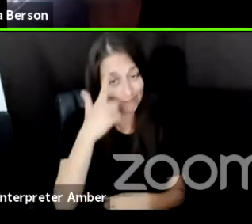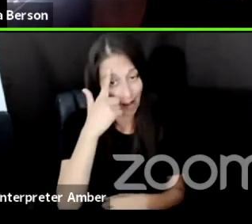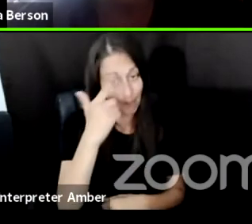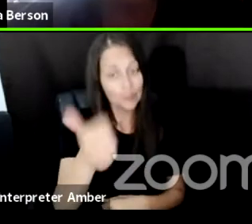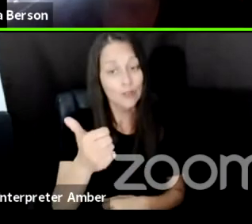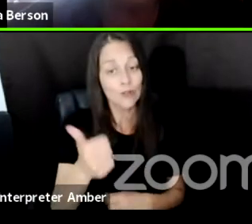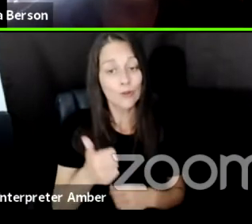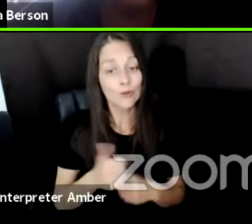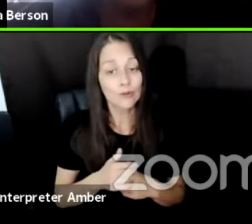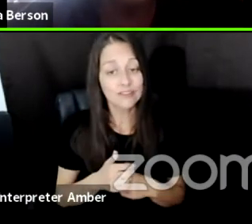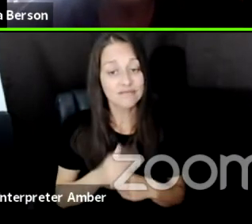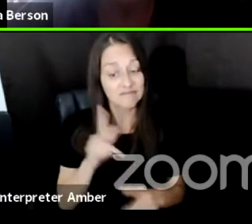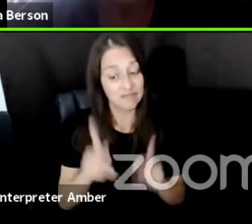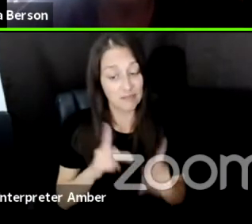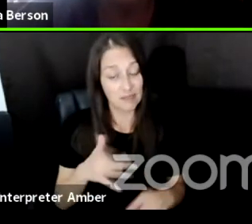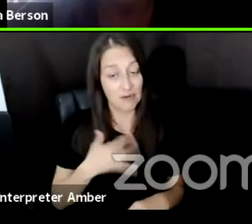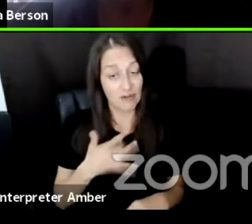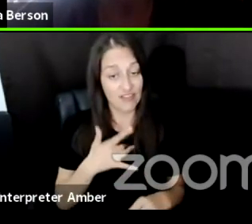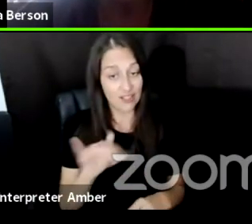to fight for this